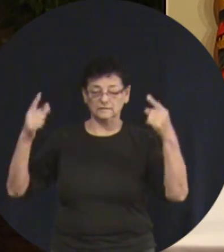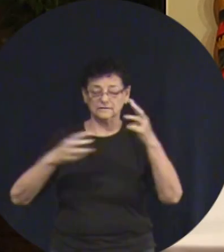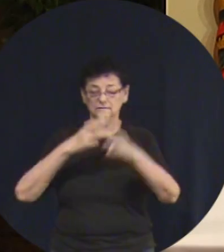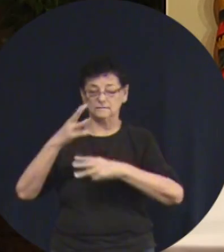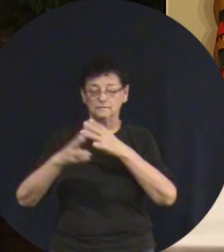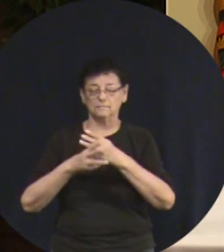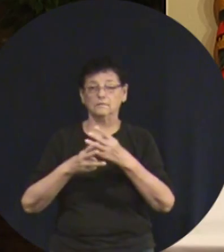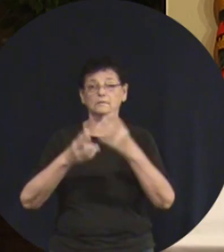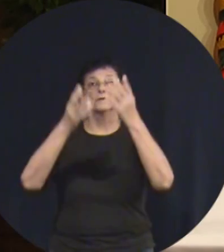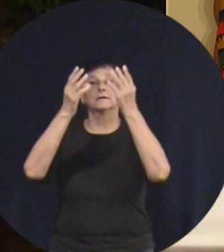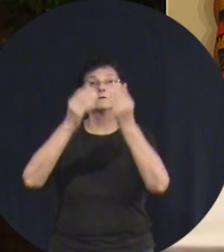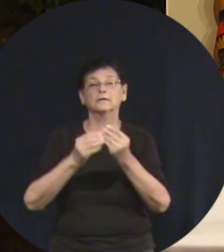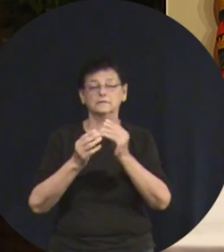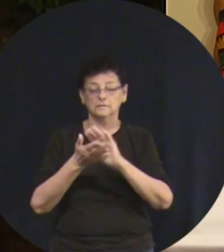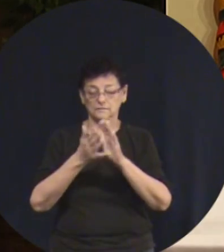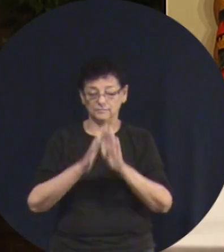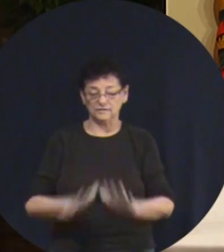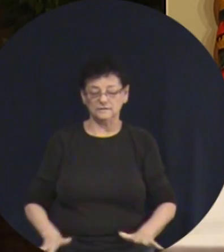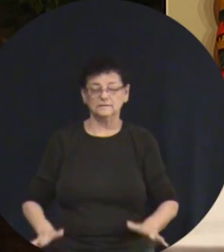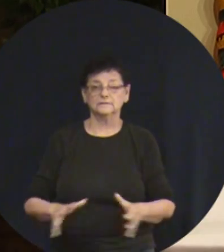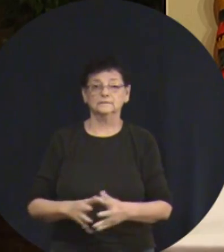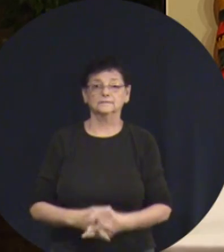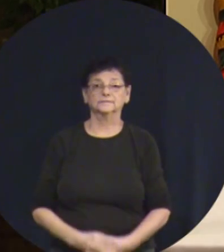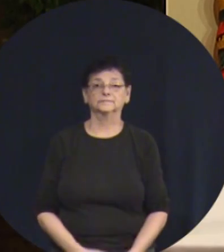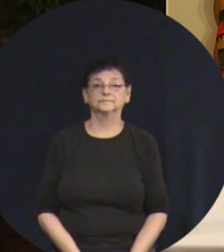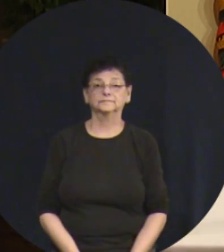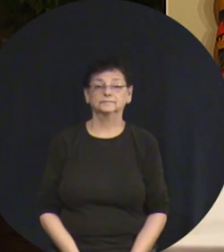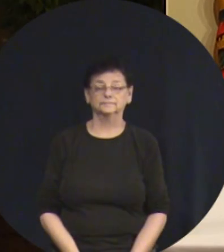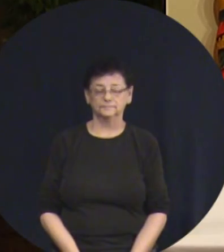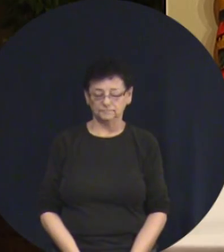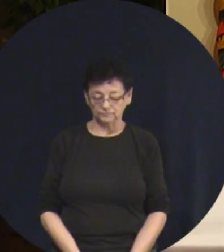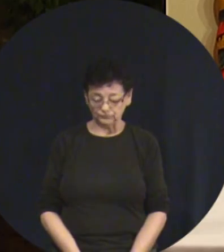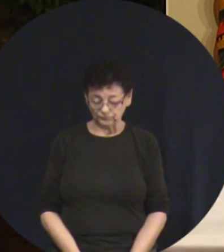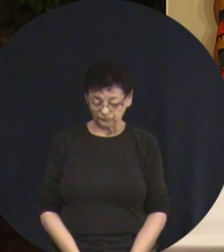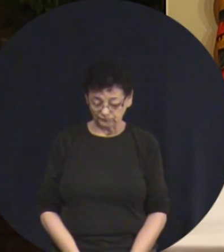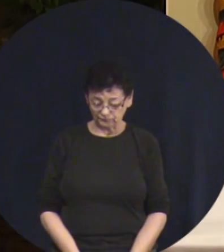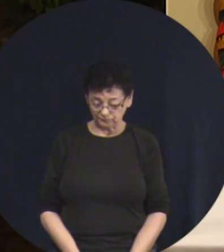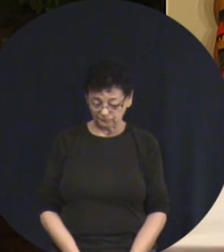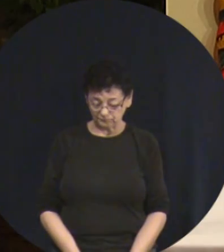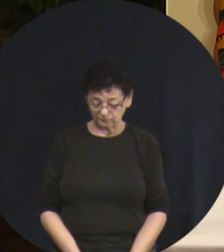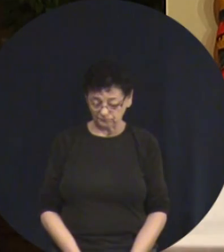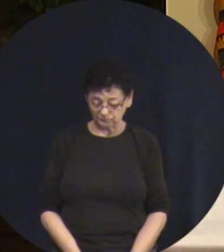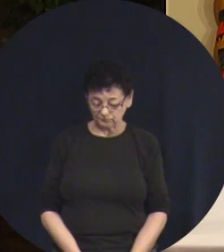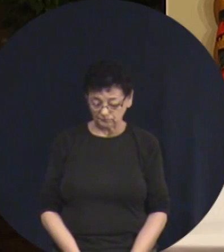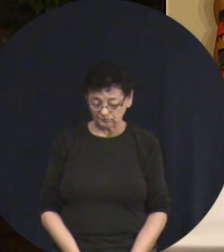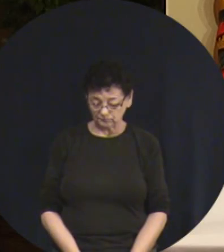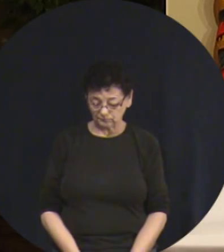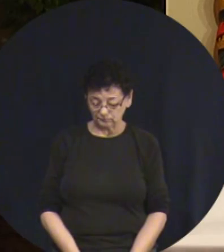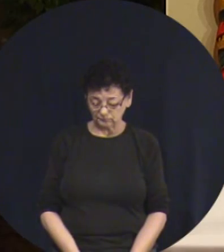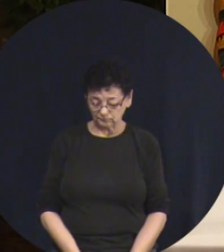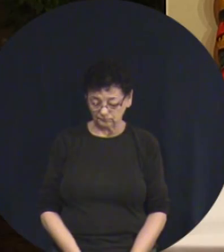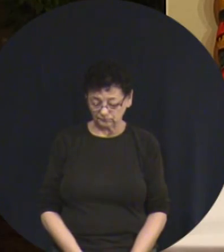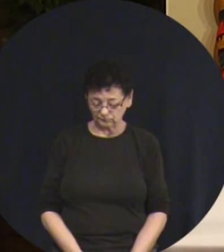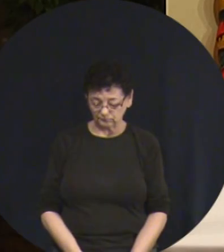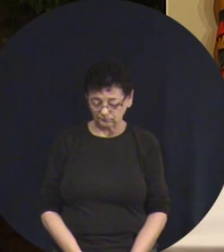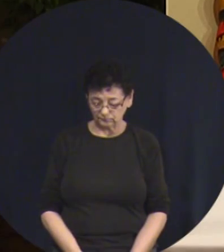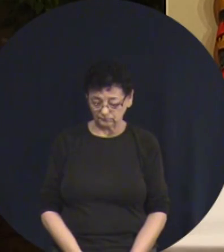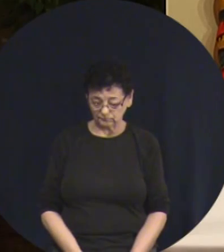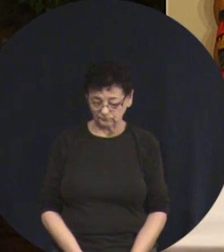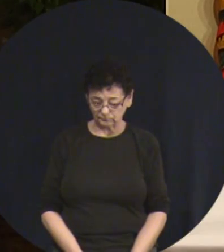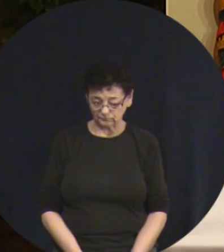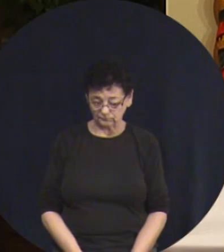Jesus Christ, you said to your apostles, "Peace I leave you, my peace I give you." Look not on our sins, but on the faith of your